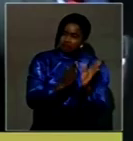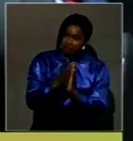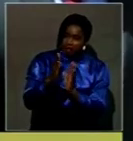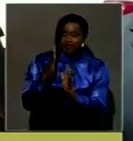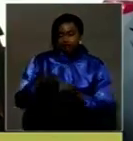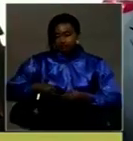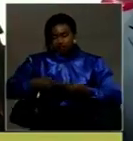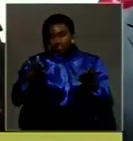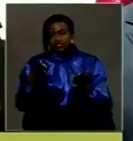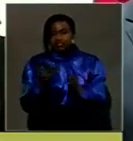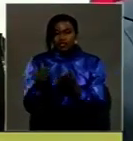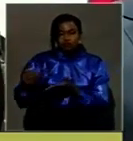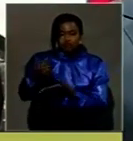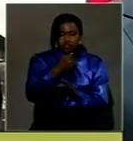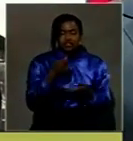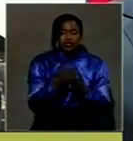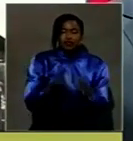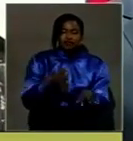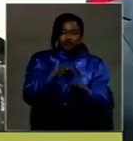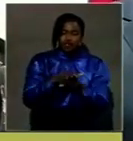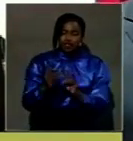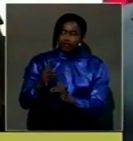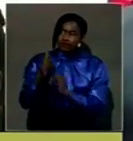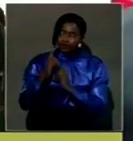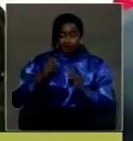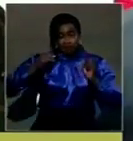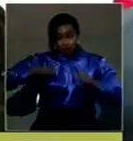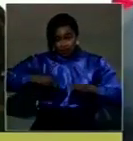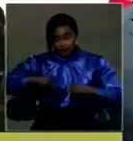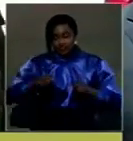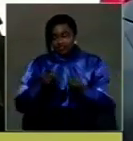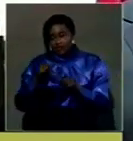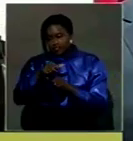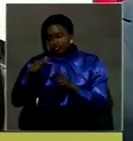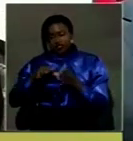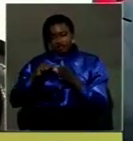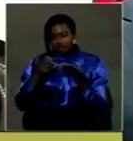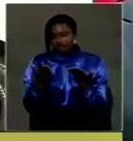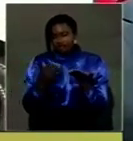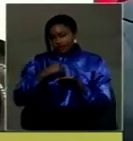delivery, generation, and integration of the defense capability, among others.